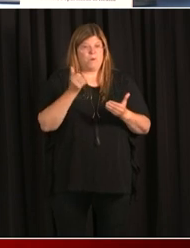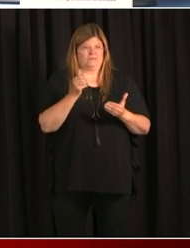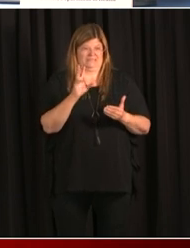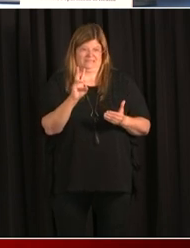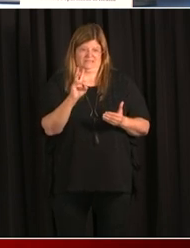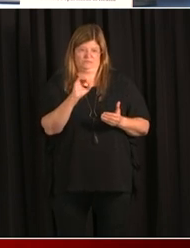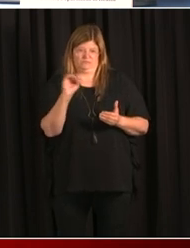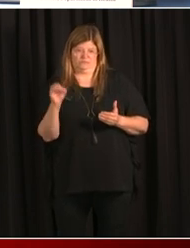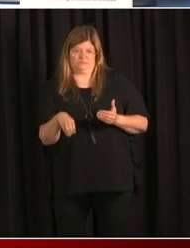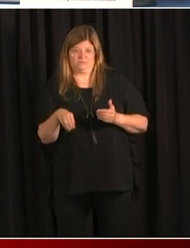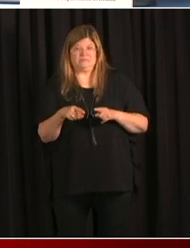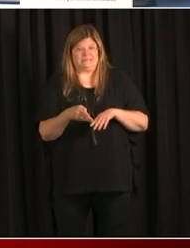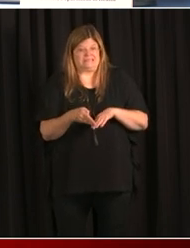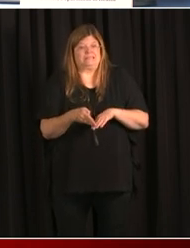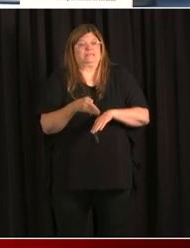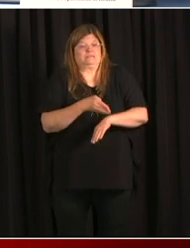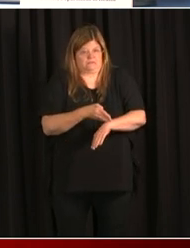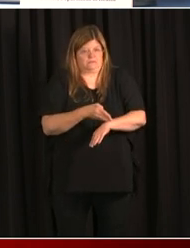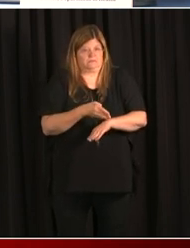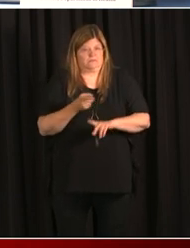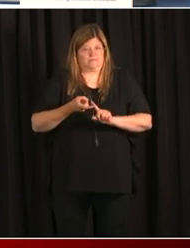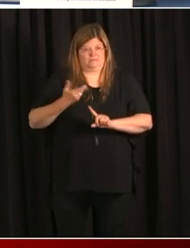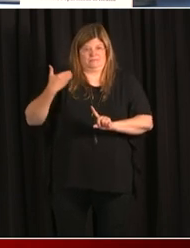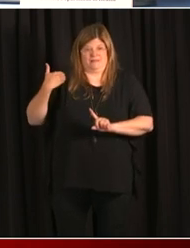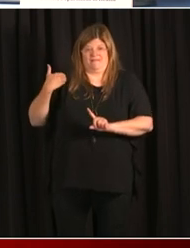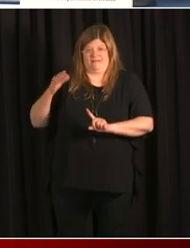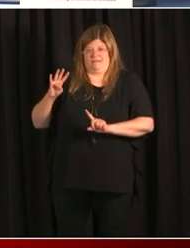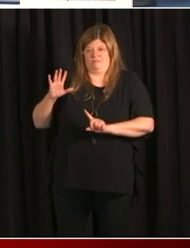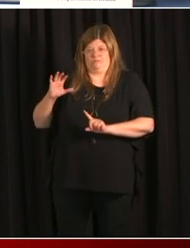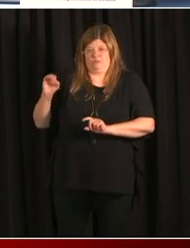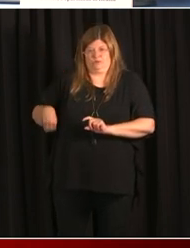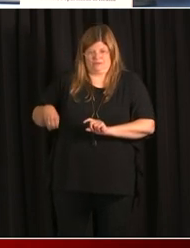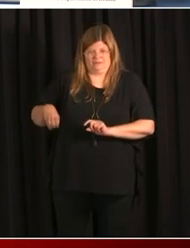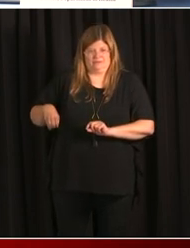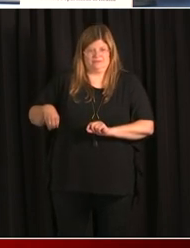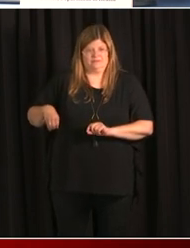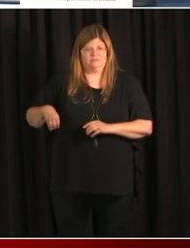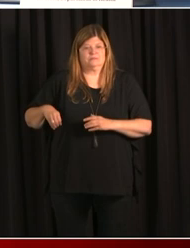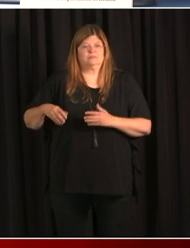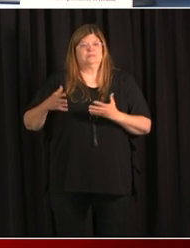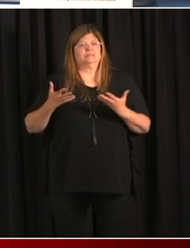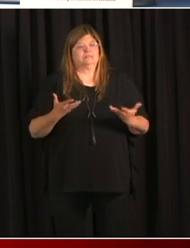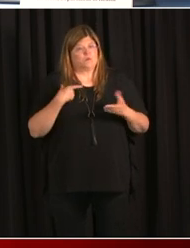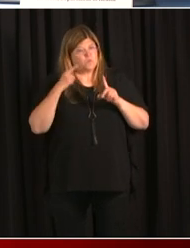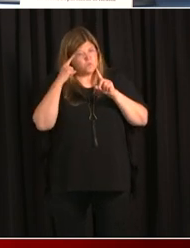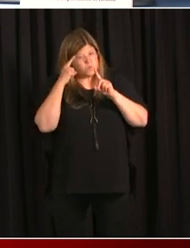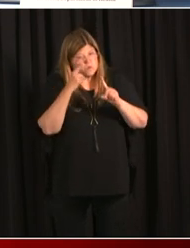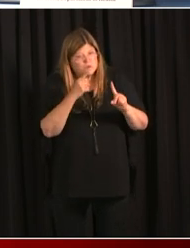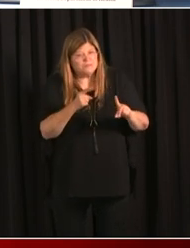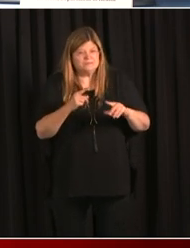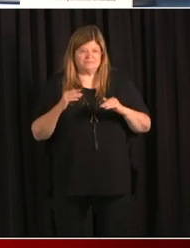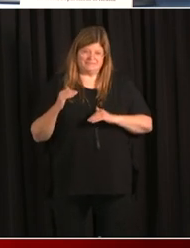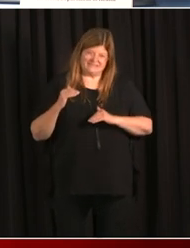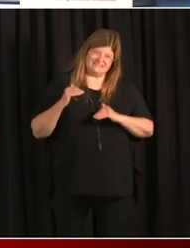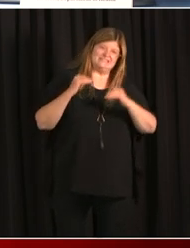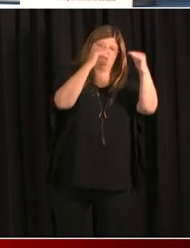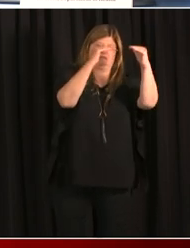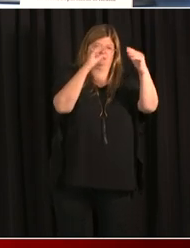is an improvement from 45% in 2018. However, our goal is to have that be at